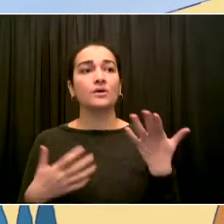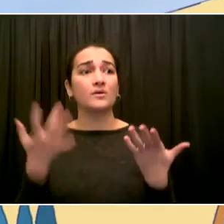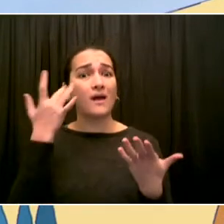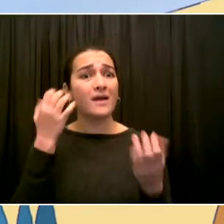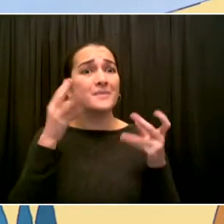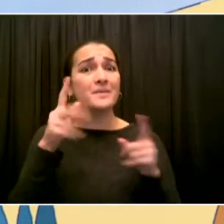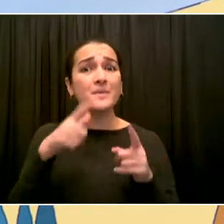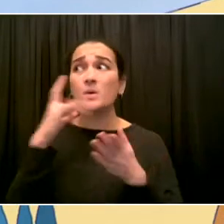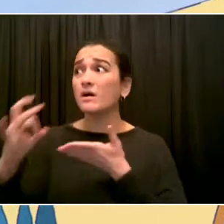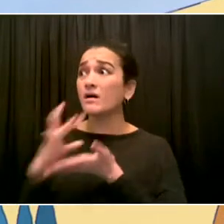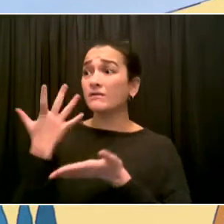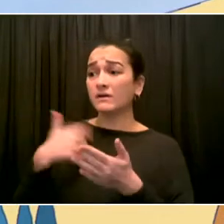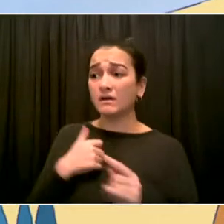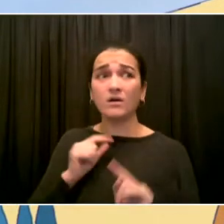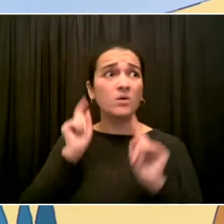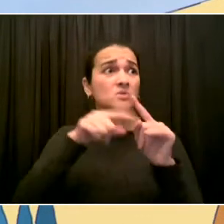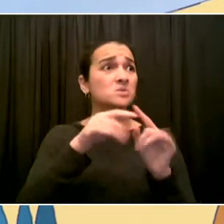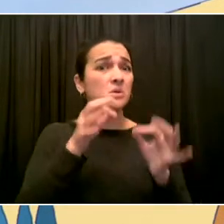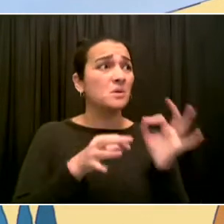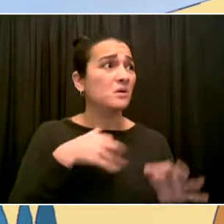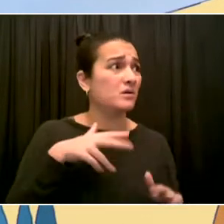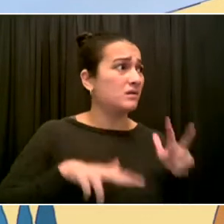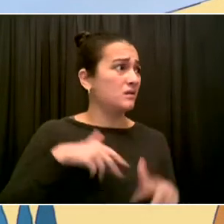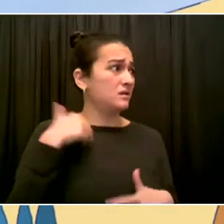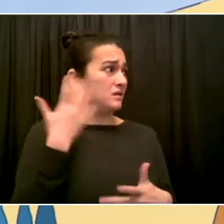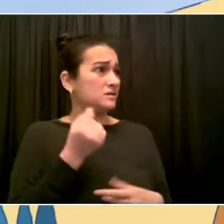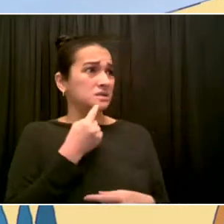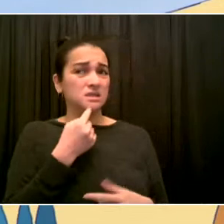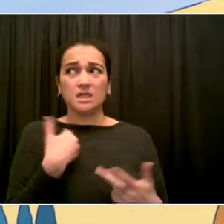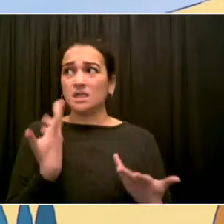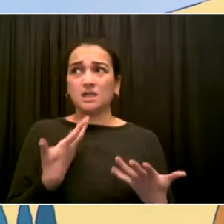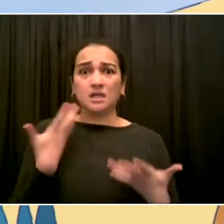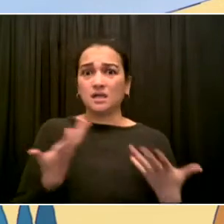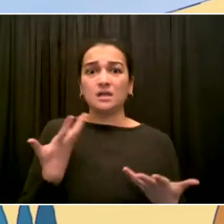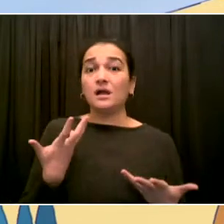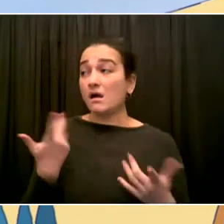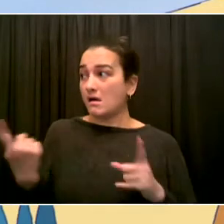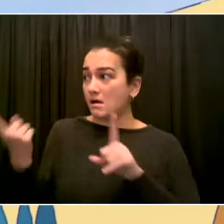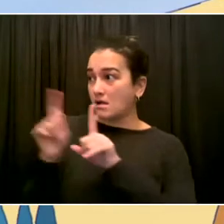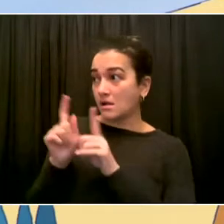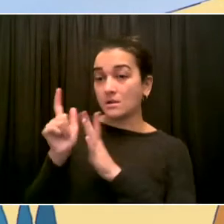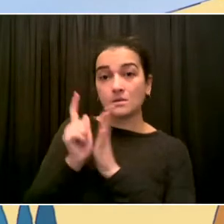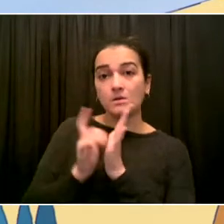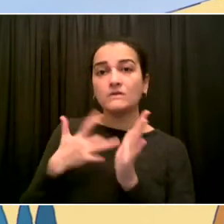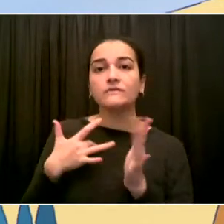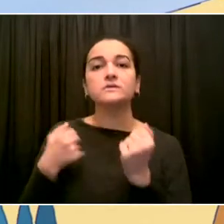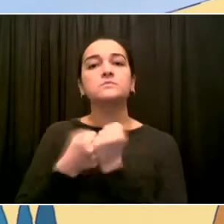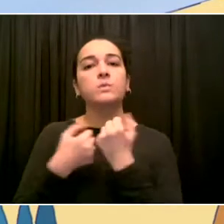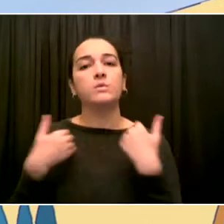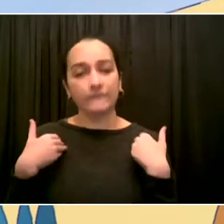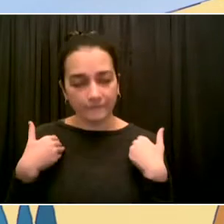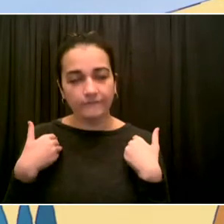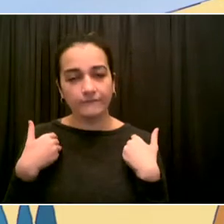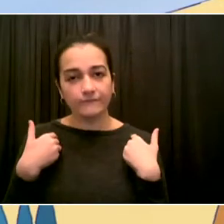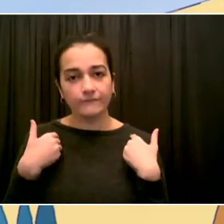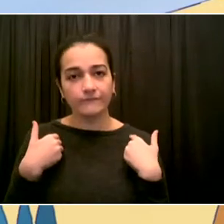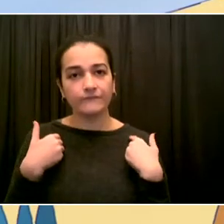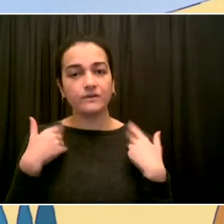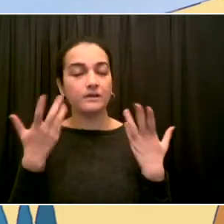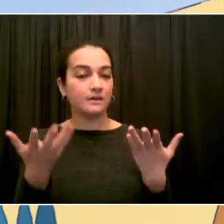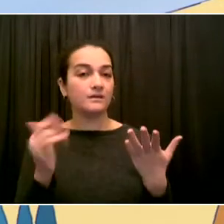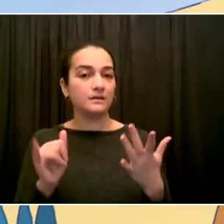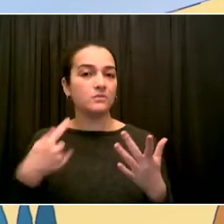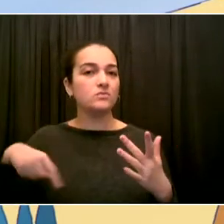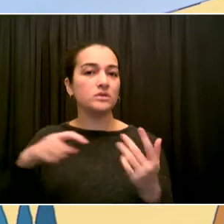in their homes if there was the right way to do that. We were doing that for years and years, and then we passed the right to counsel law and really supercharged the